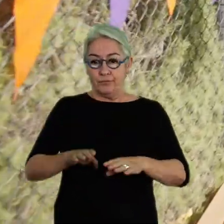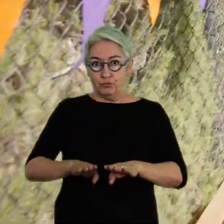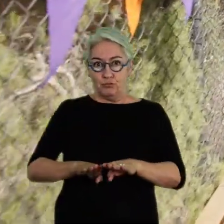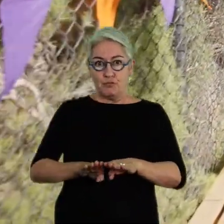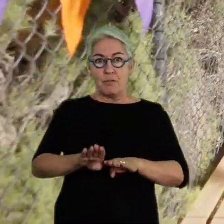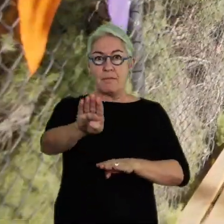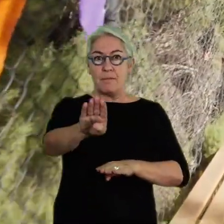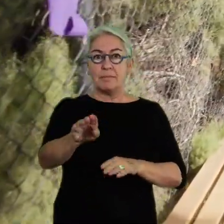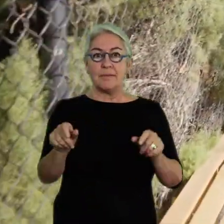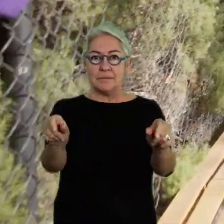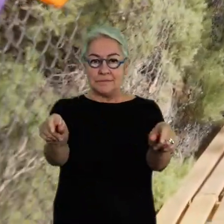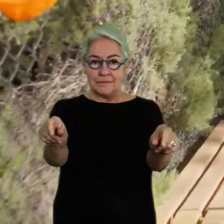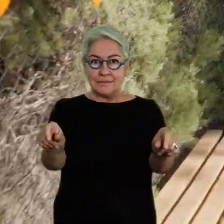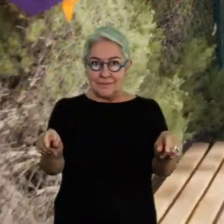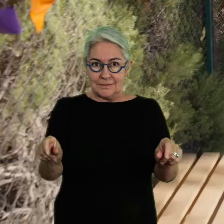lip.